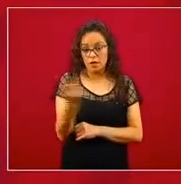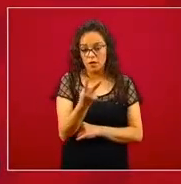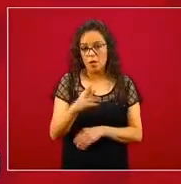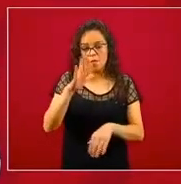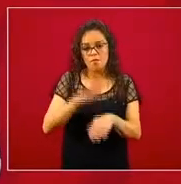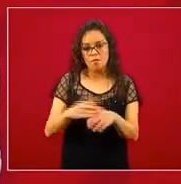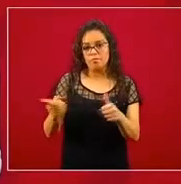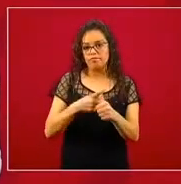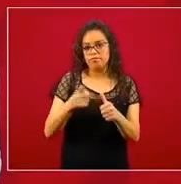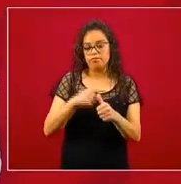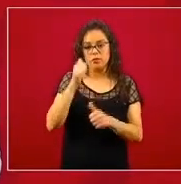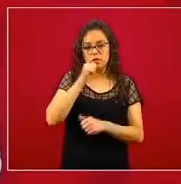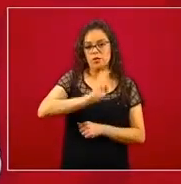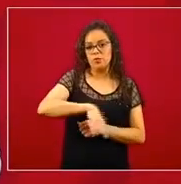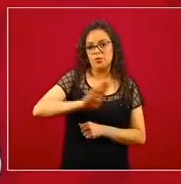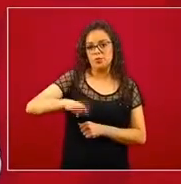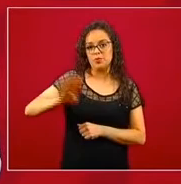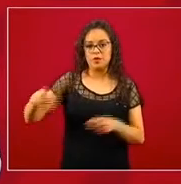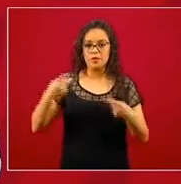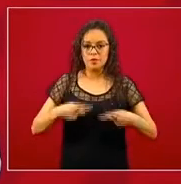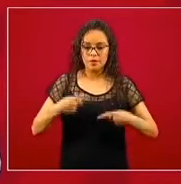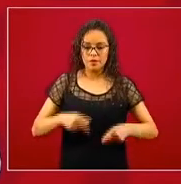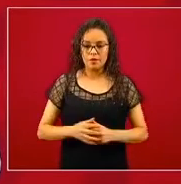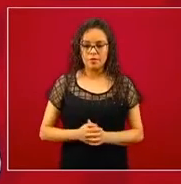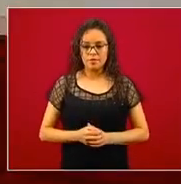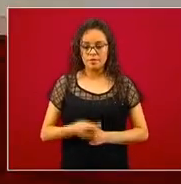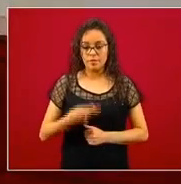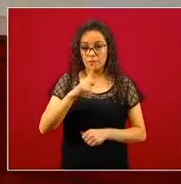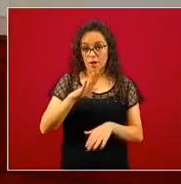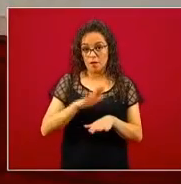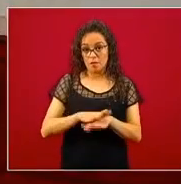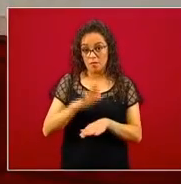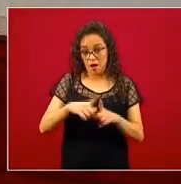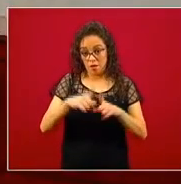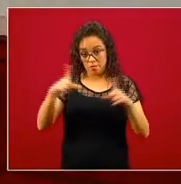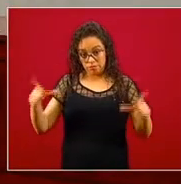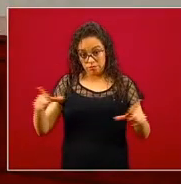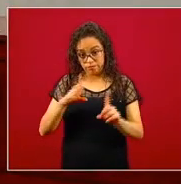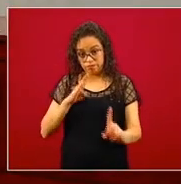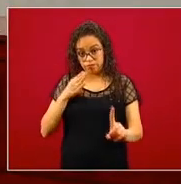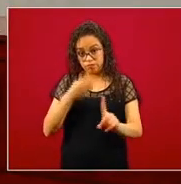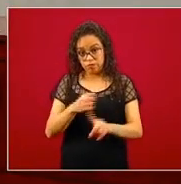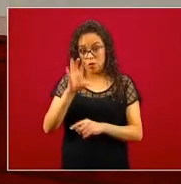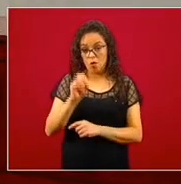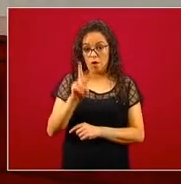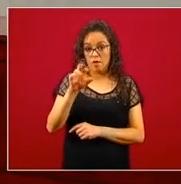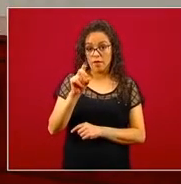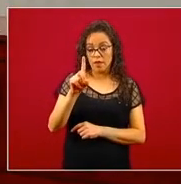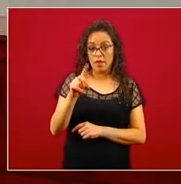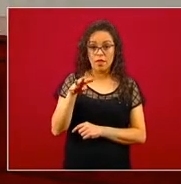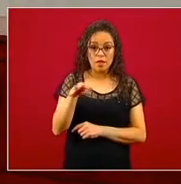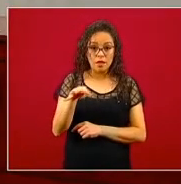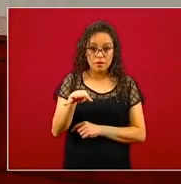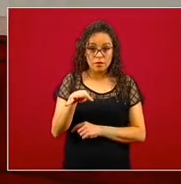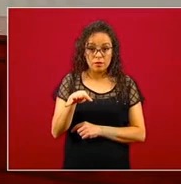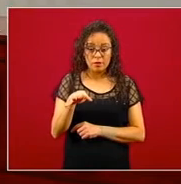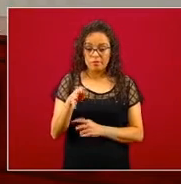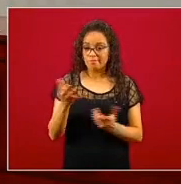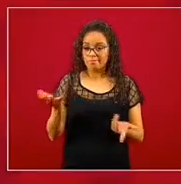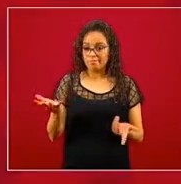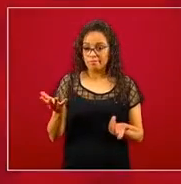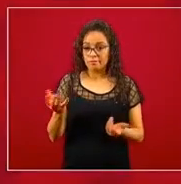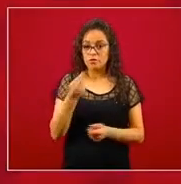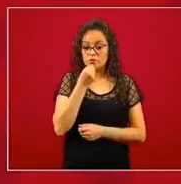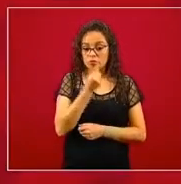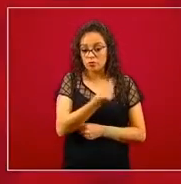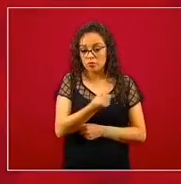other diseases that are prevalent in Mexico or that bring about death. Even the external